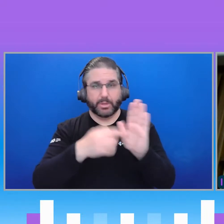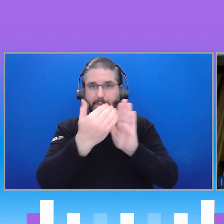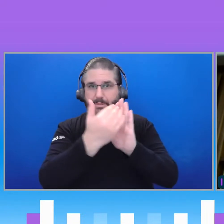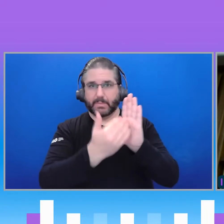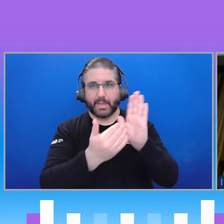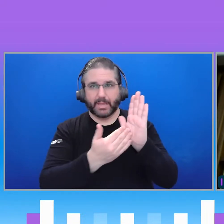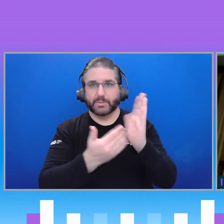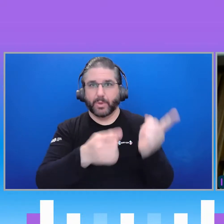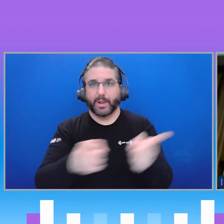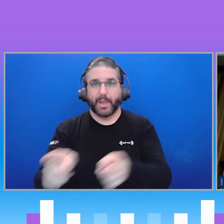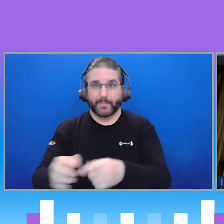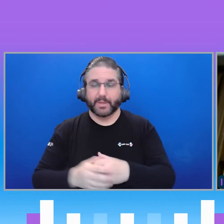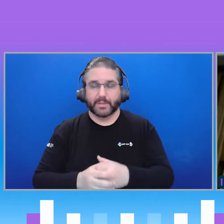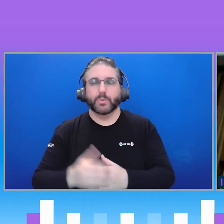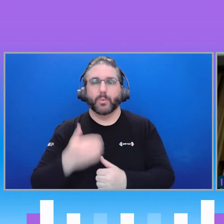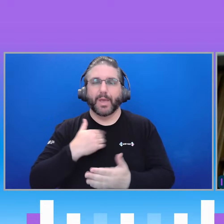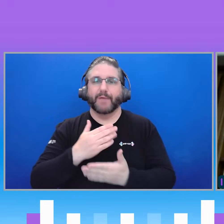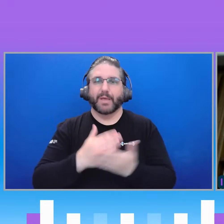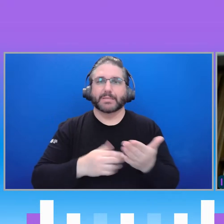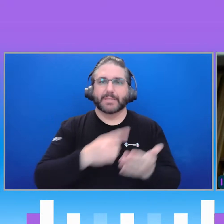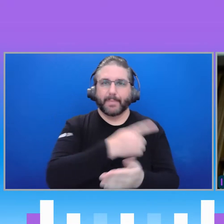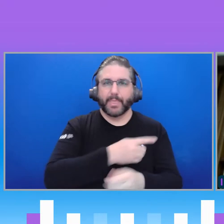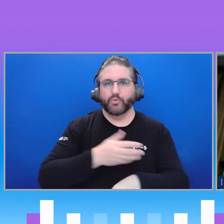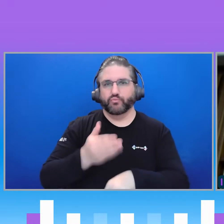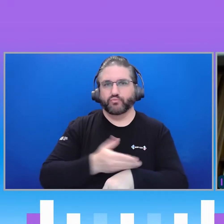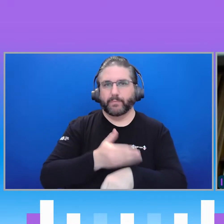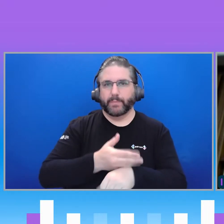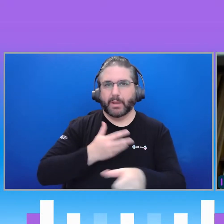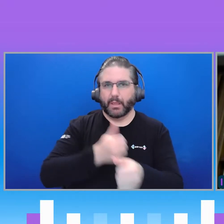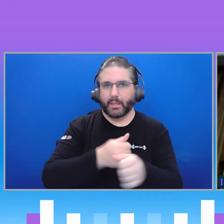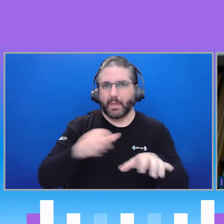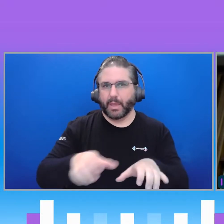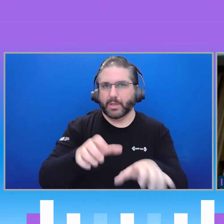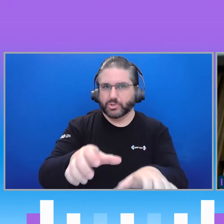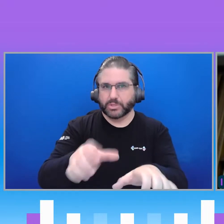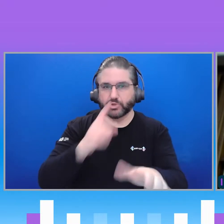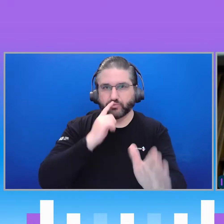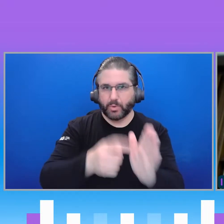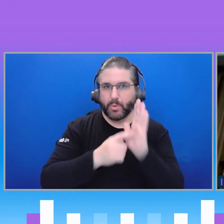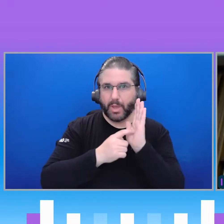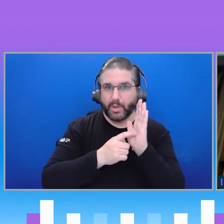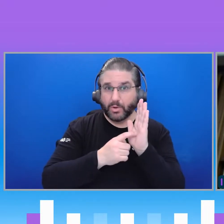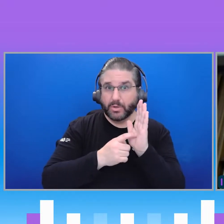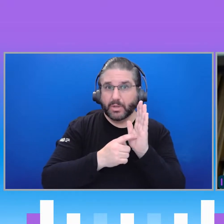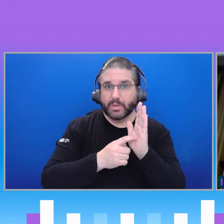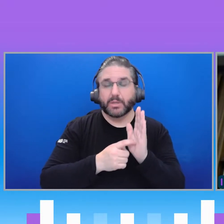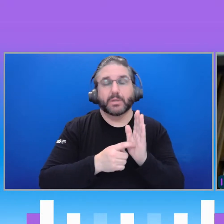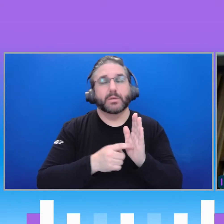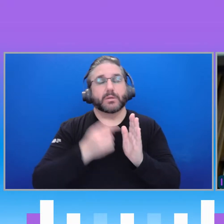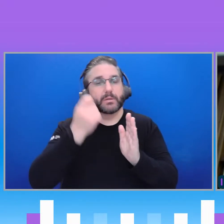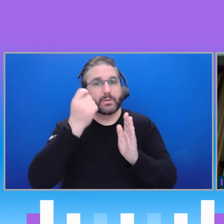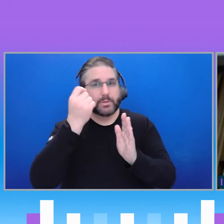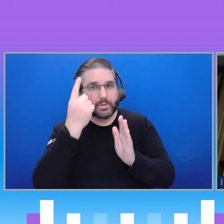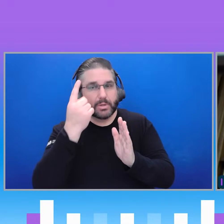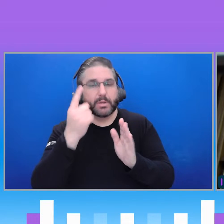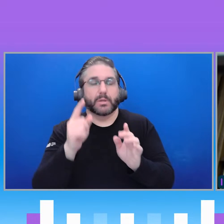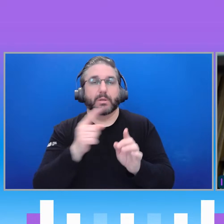remedial actions being required, in addition to this withdrawal, there is the possibility of facing